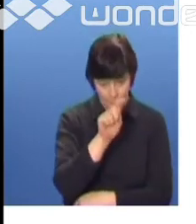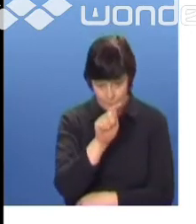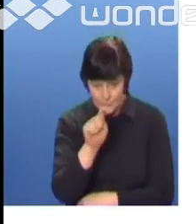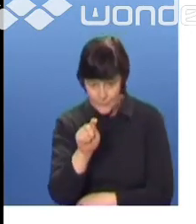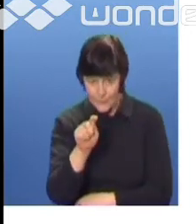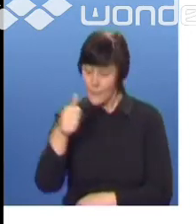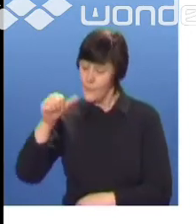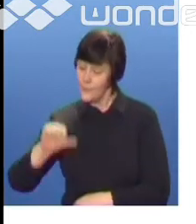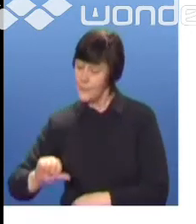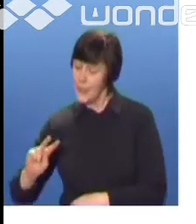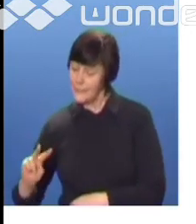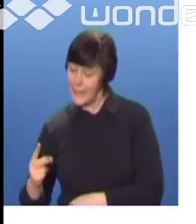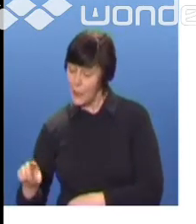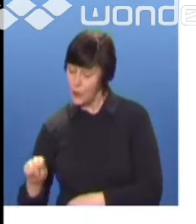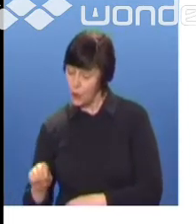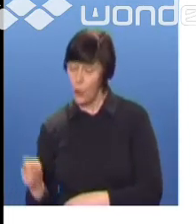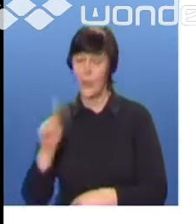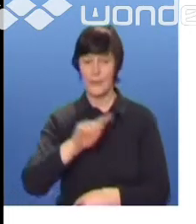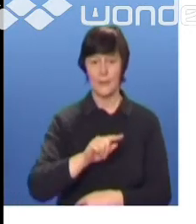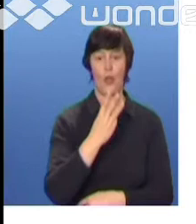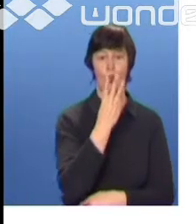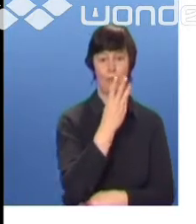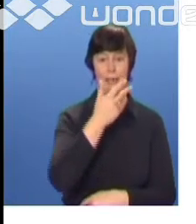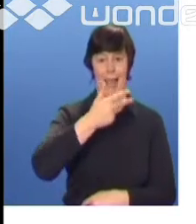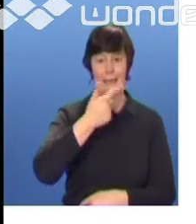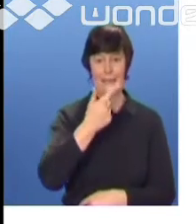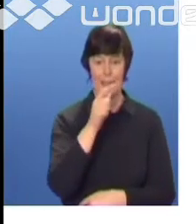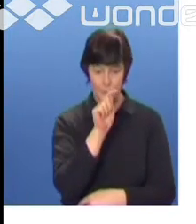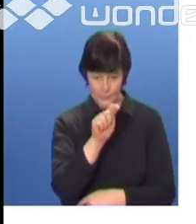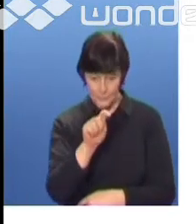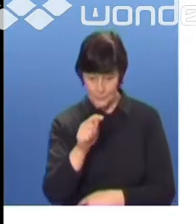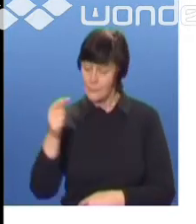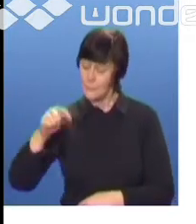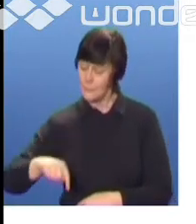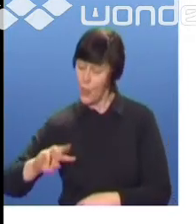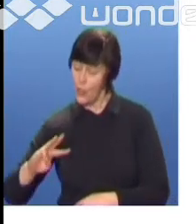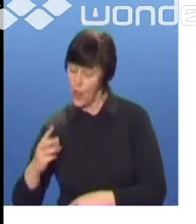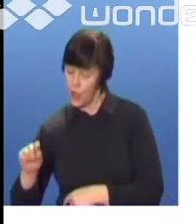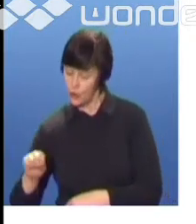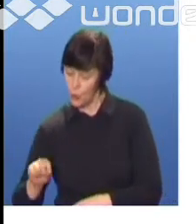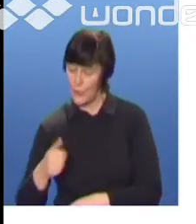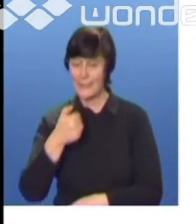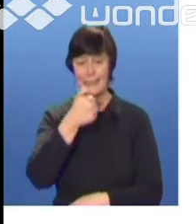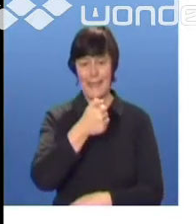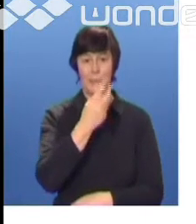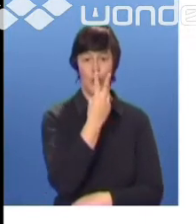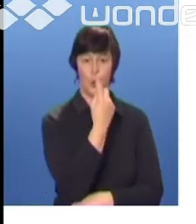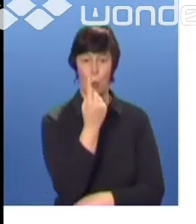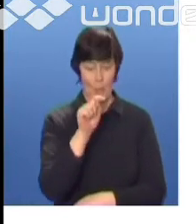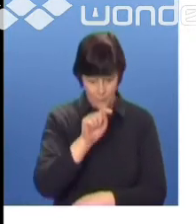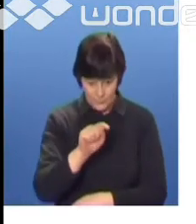that goes in there. My second is number 387, and my third is